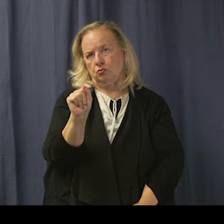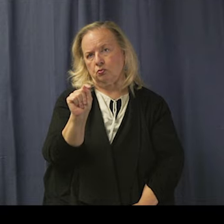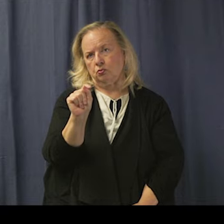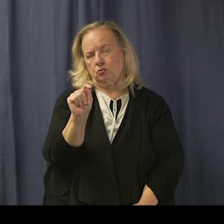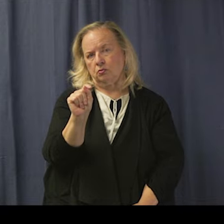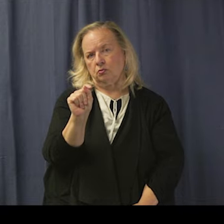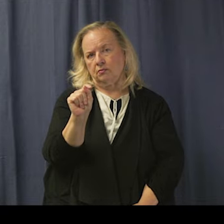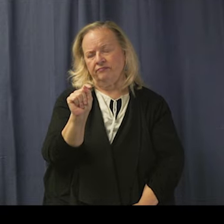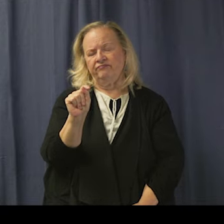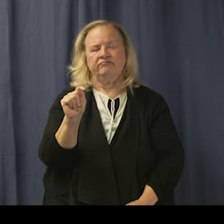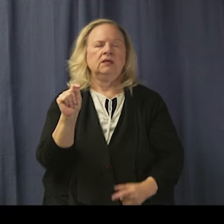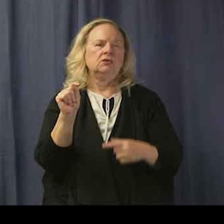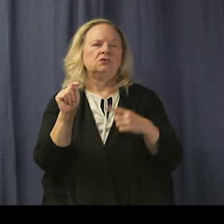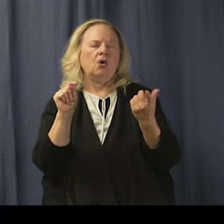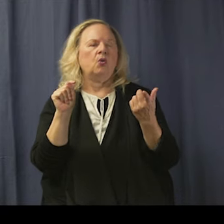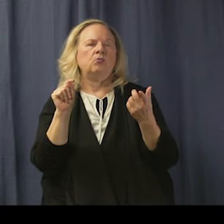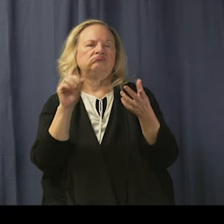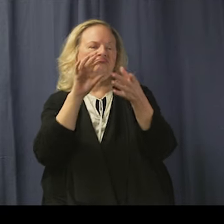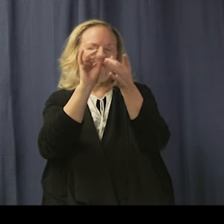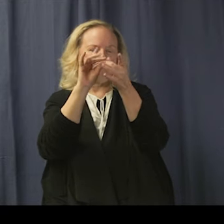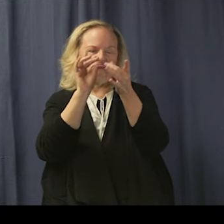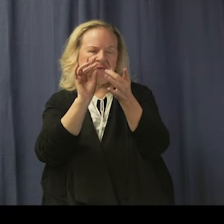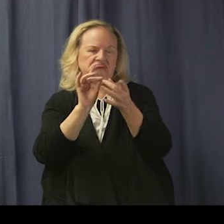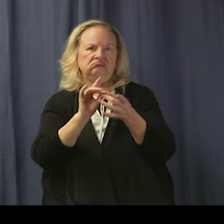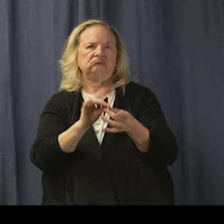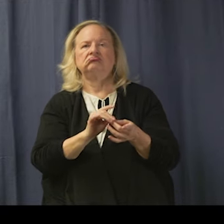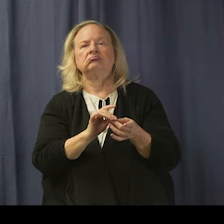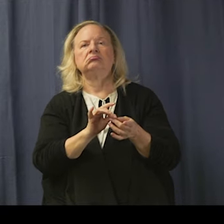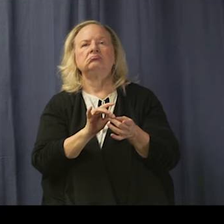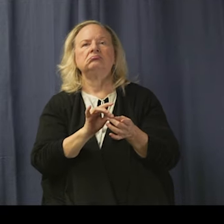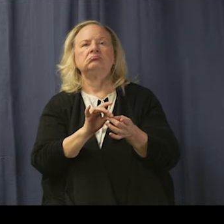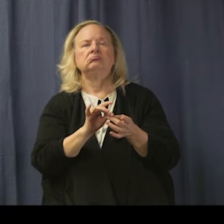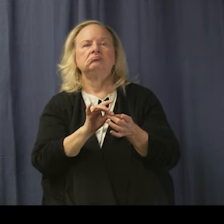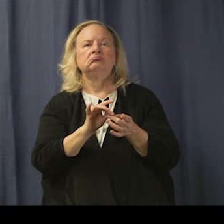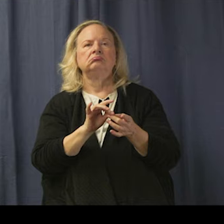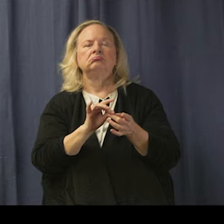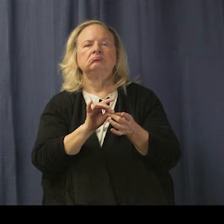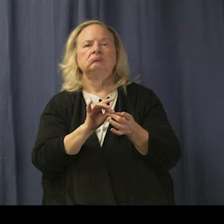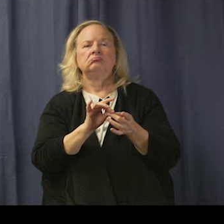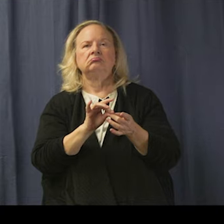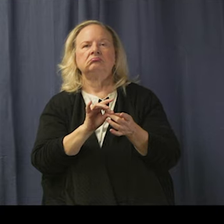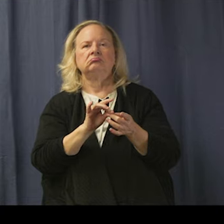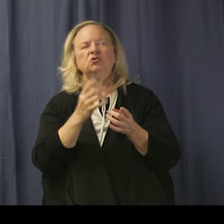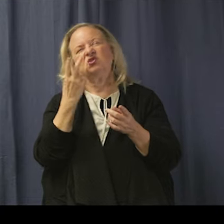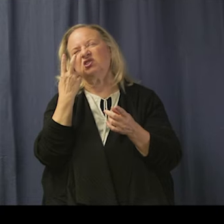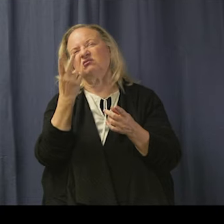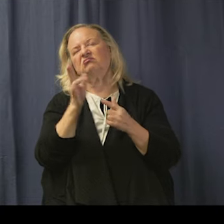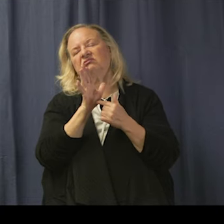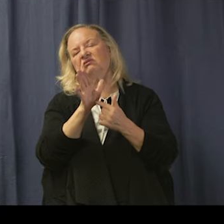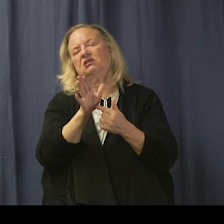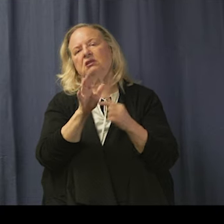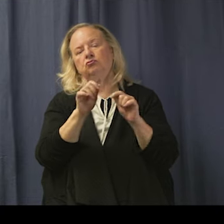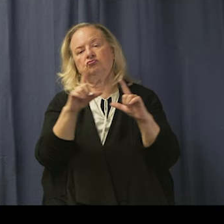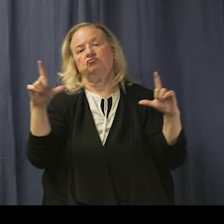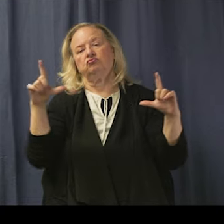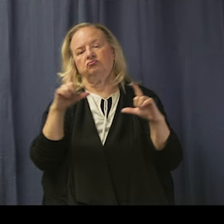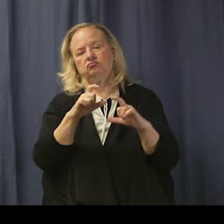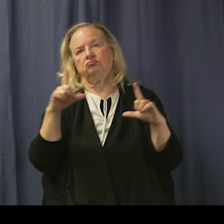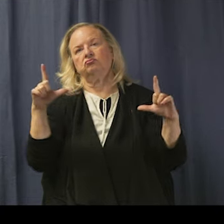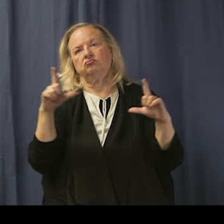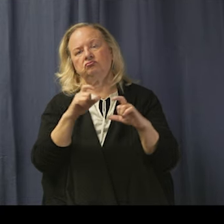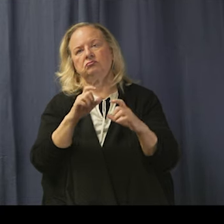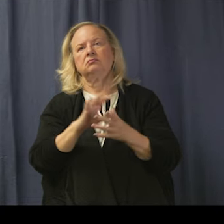is 14 generations. Time. And, you and want from to, the carrying away into Babylon unto the Messiah and you want to read the different book. You go what's down. What's the deal with the